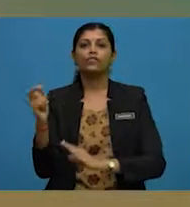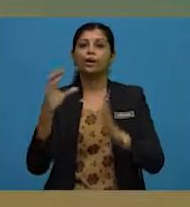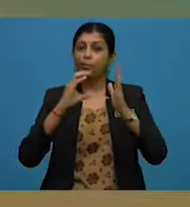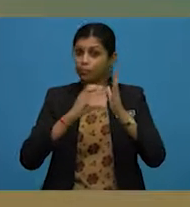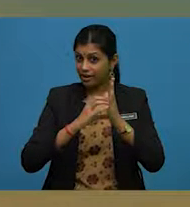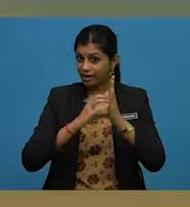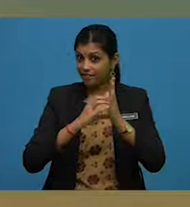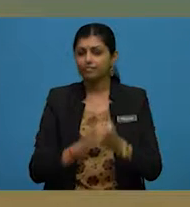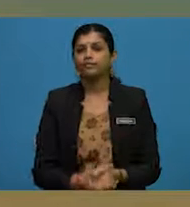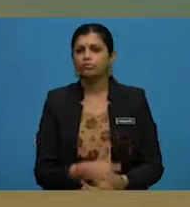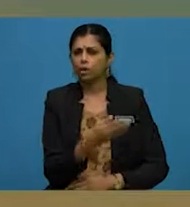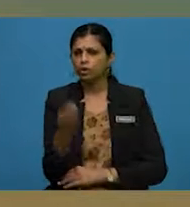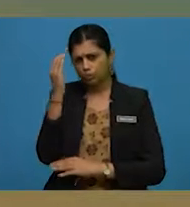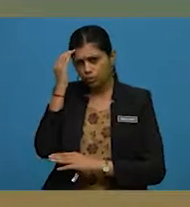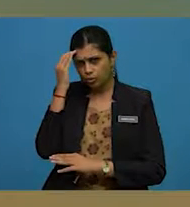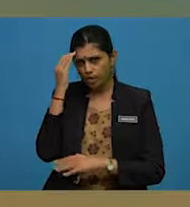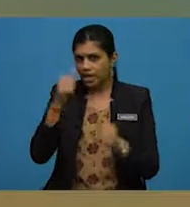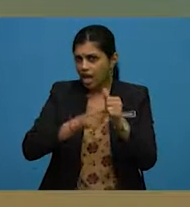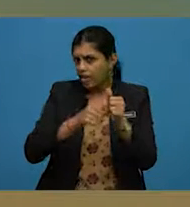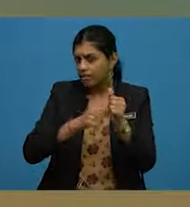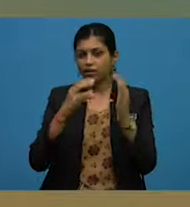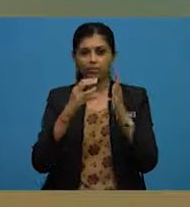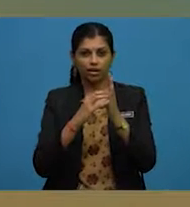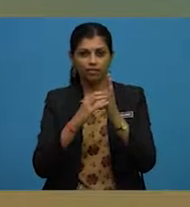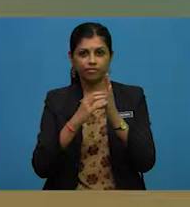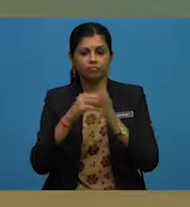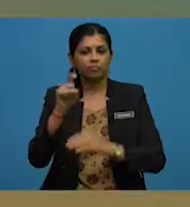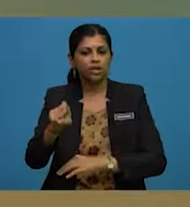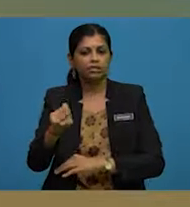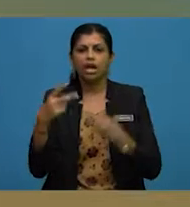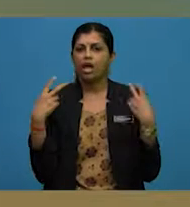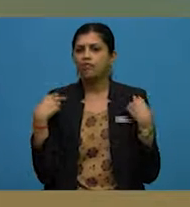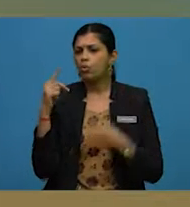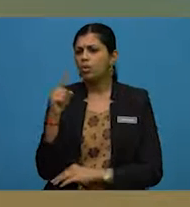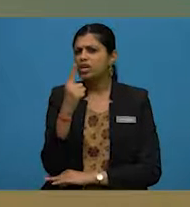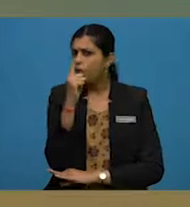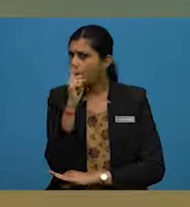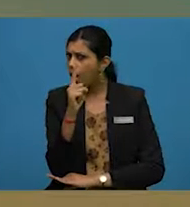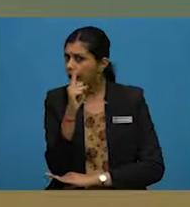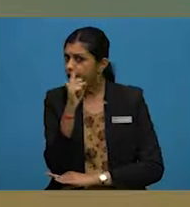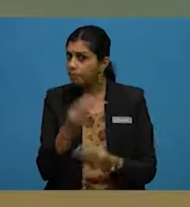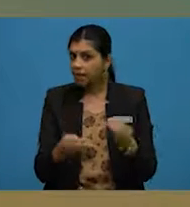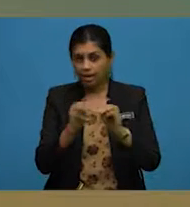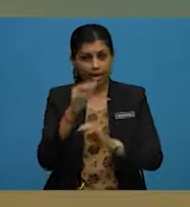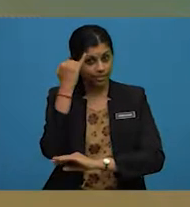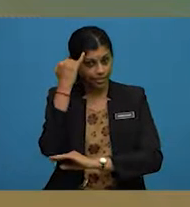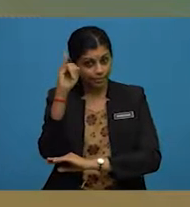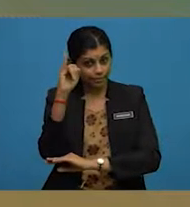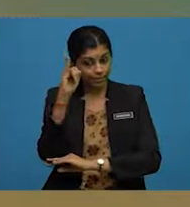you know that every paragraph can only have one main idea? A